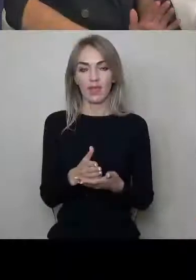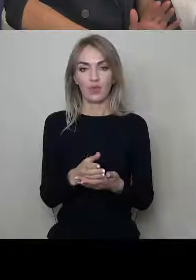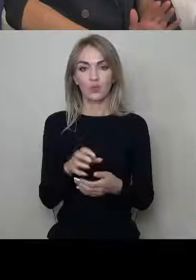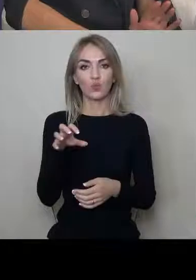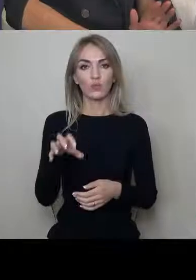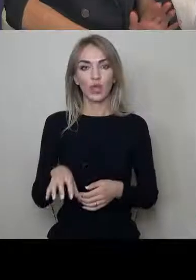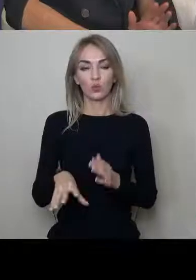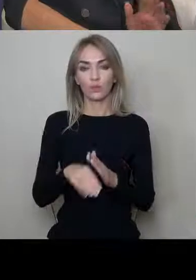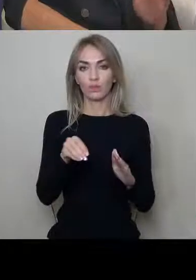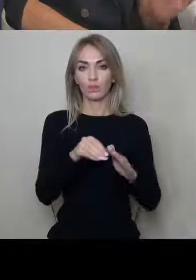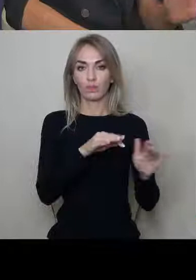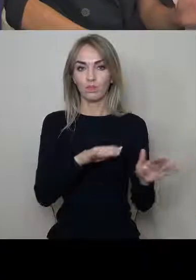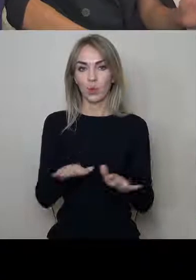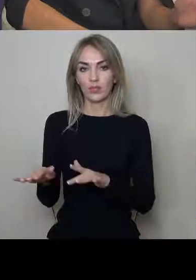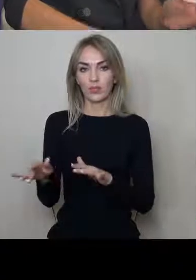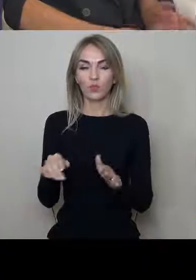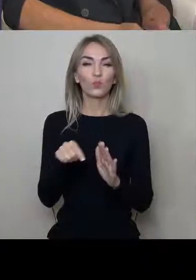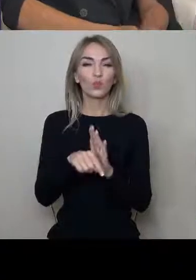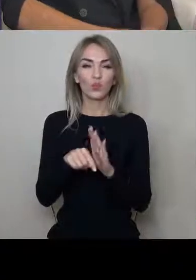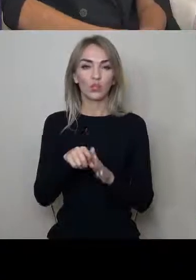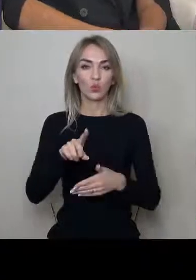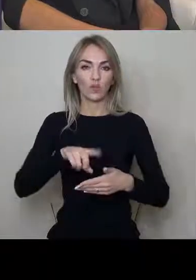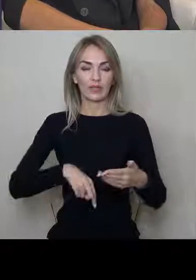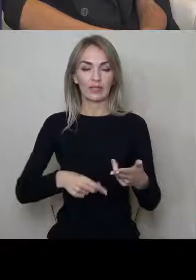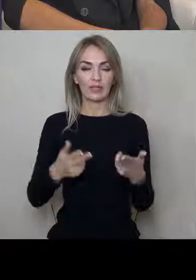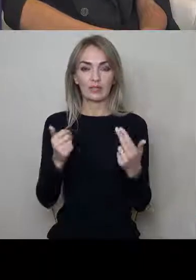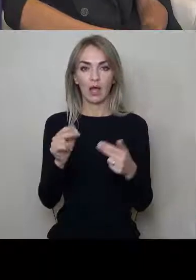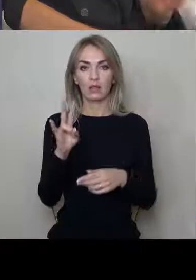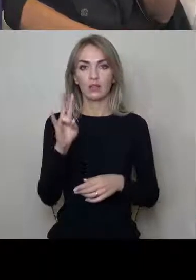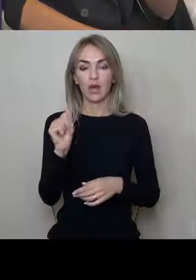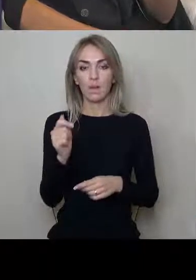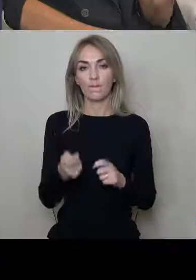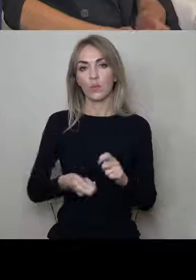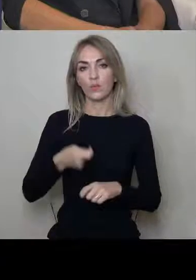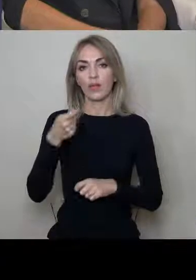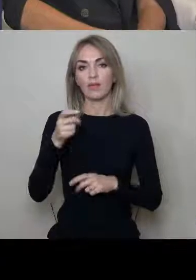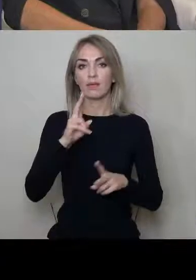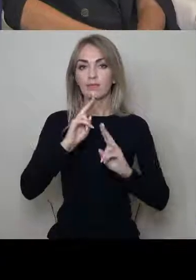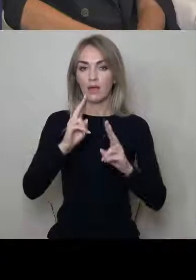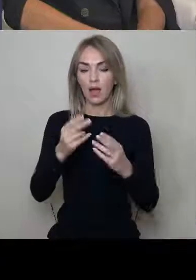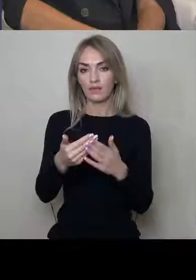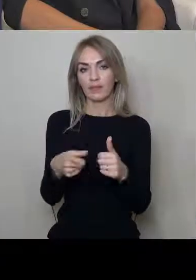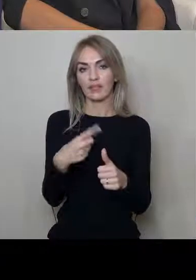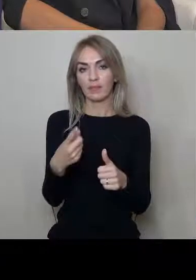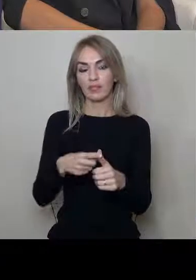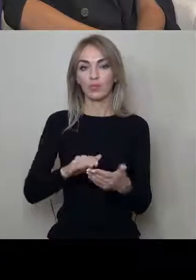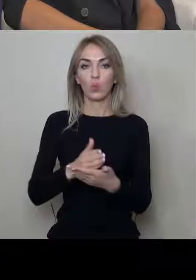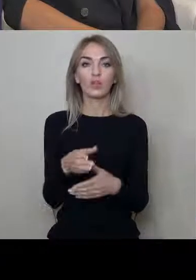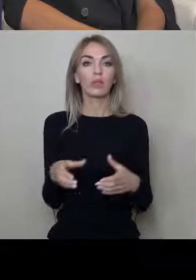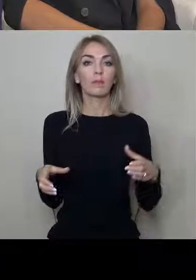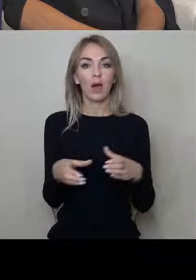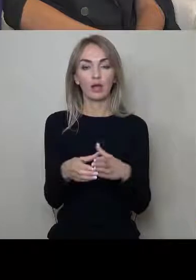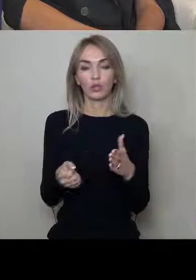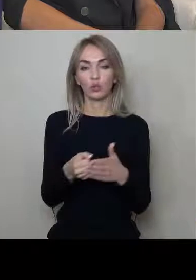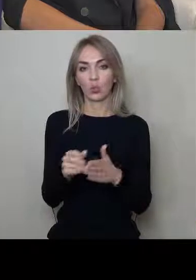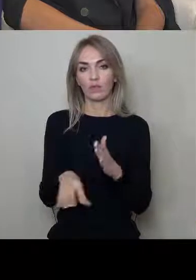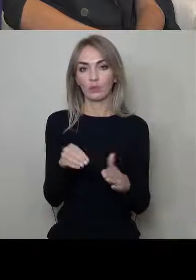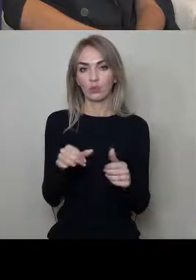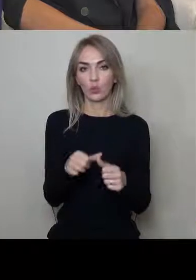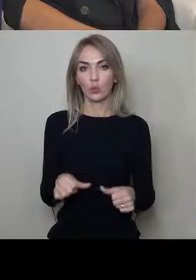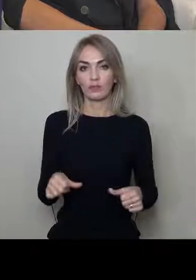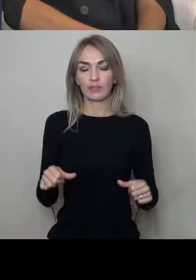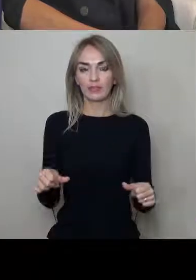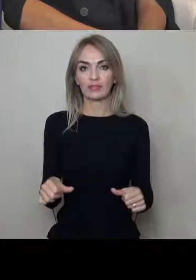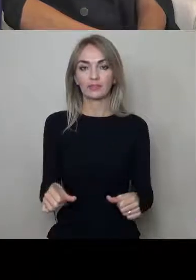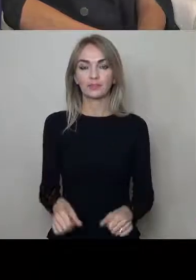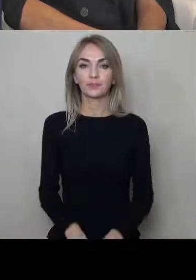local party can authorize any person who is not a subject of the election process to submit complaints on behalf of the political party to